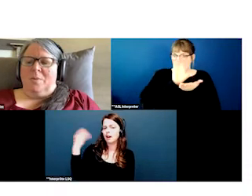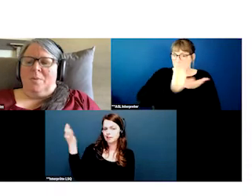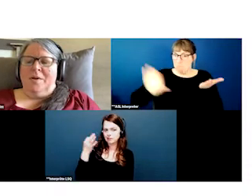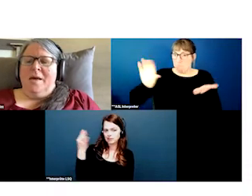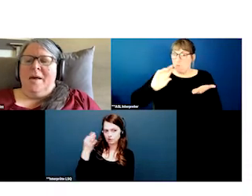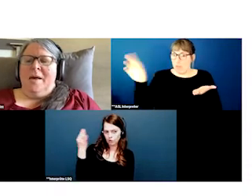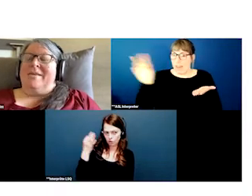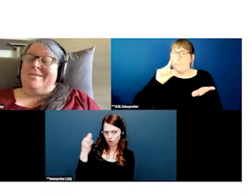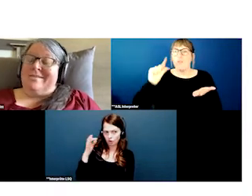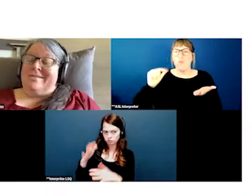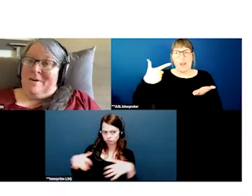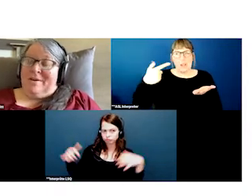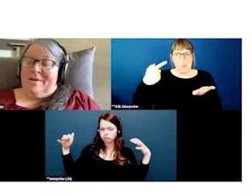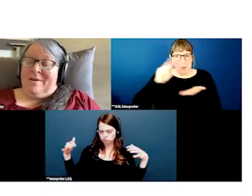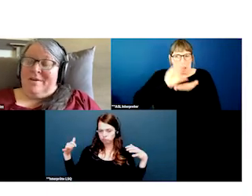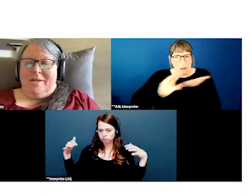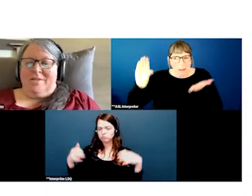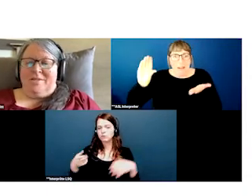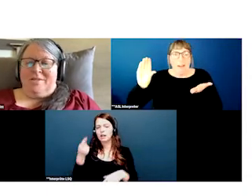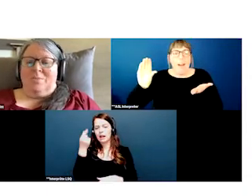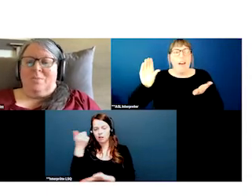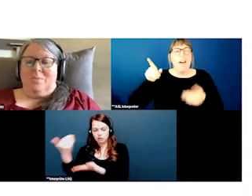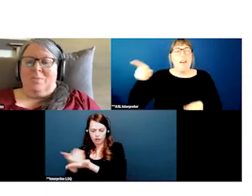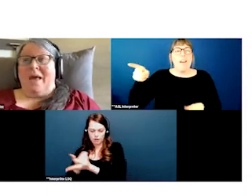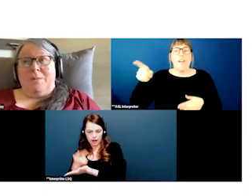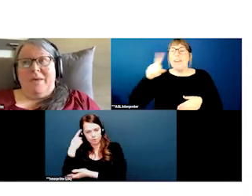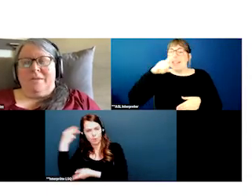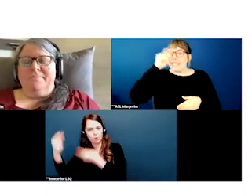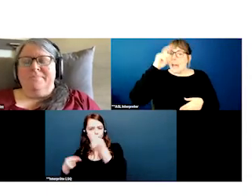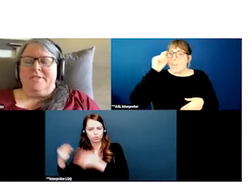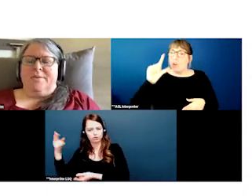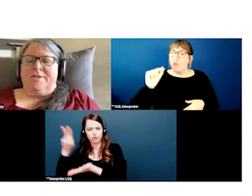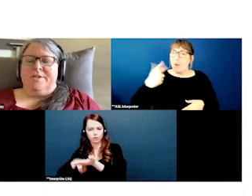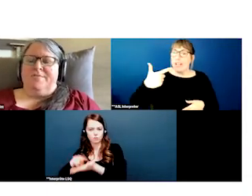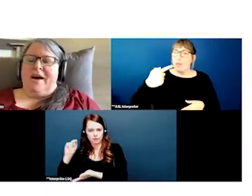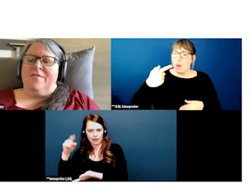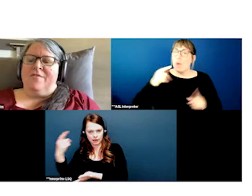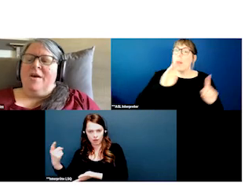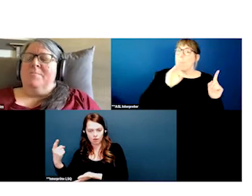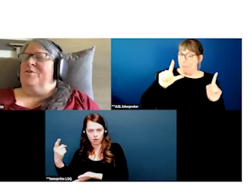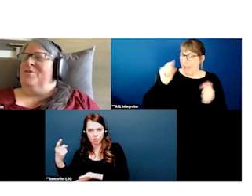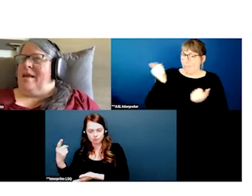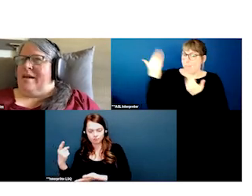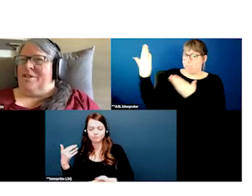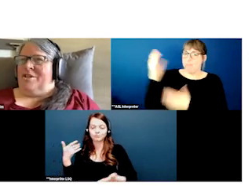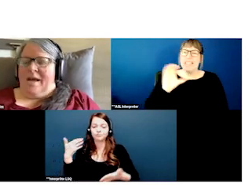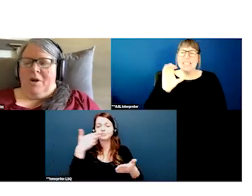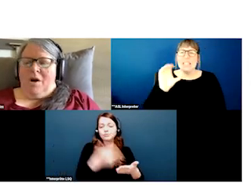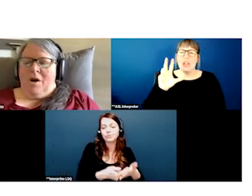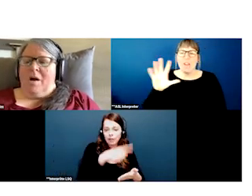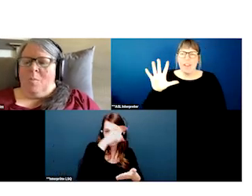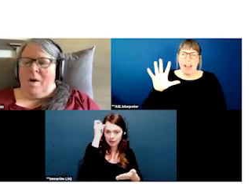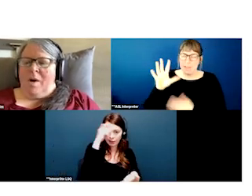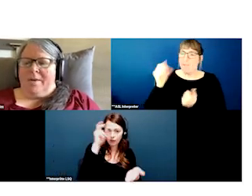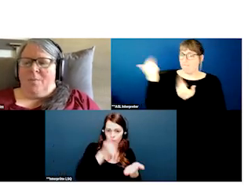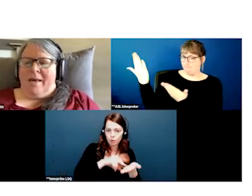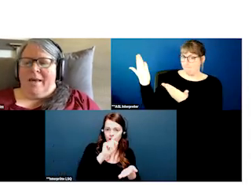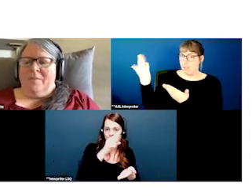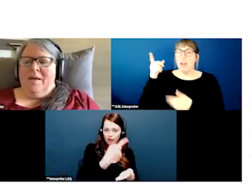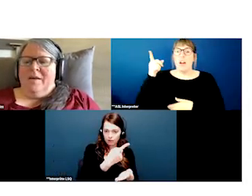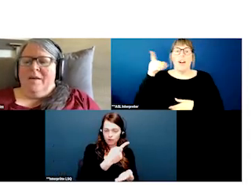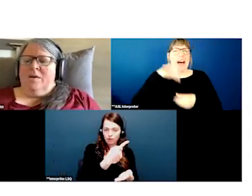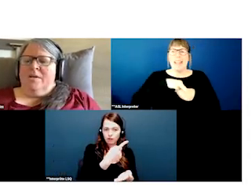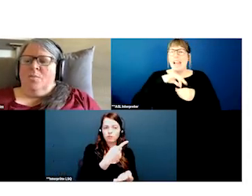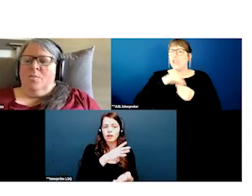of 2021. By the summer of 2021, we had a bill, C-35, but the election came along and wiped